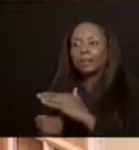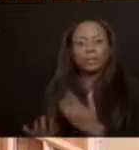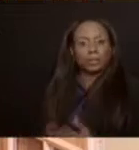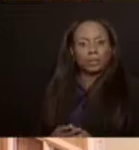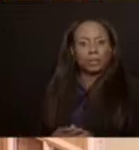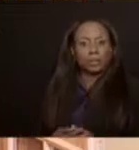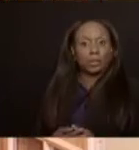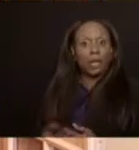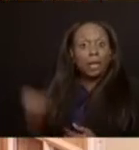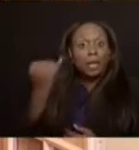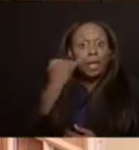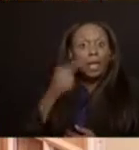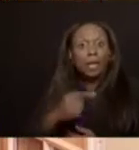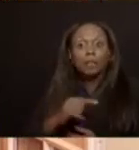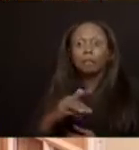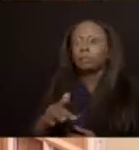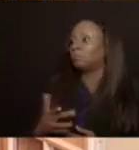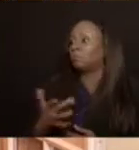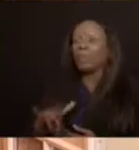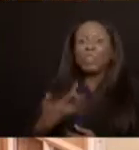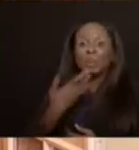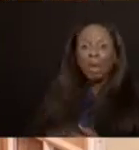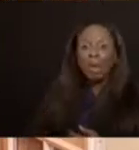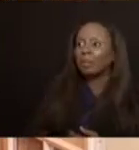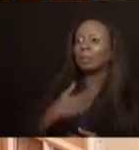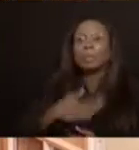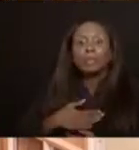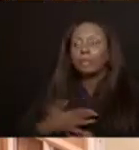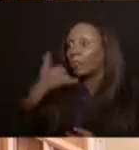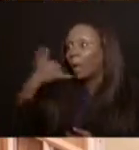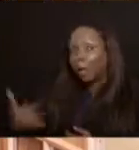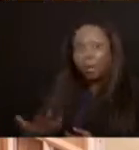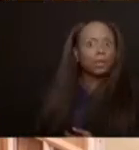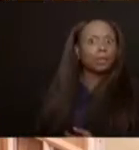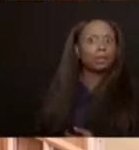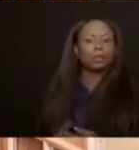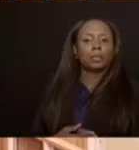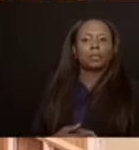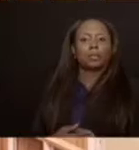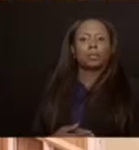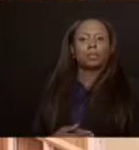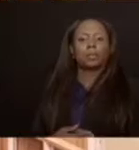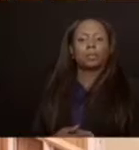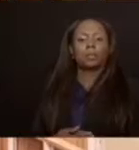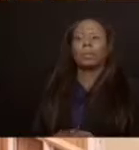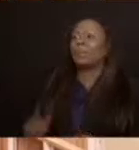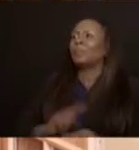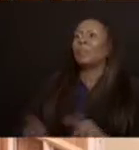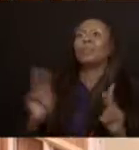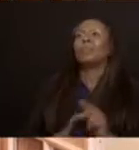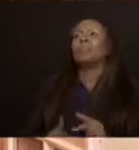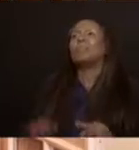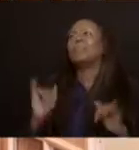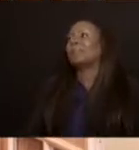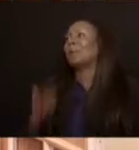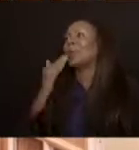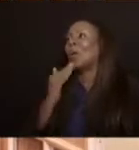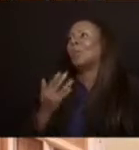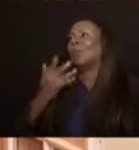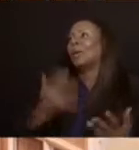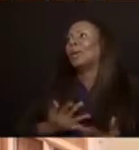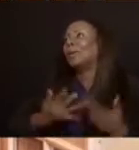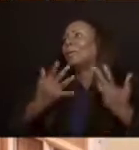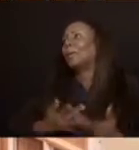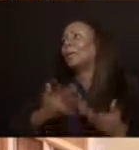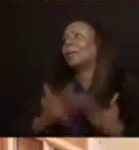out, hopefully safely as possible. But it is those people who come into the system late. If Dr. Ford was here and the